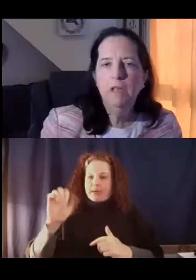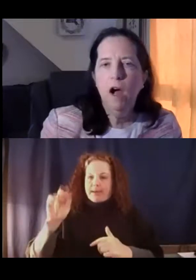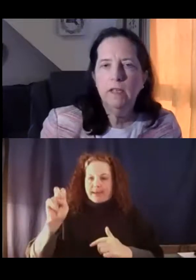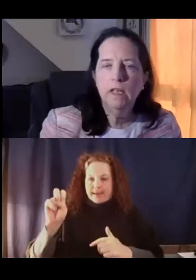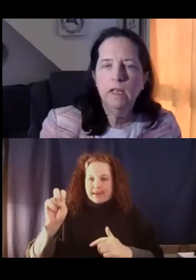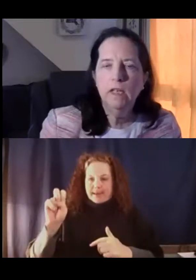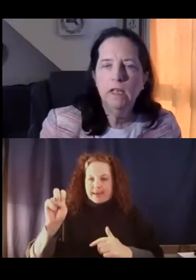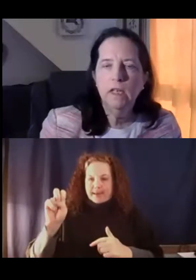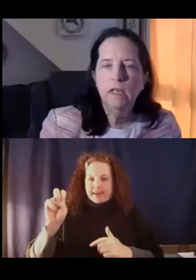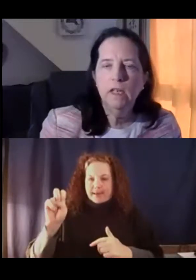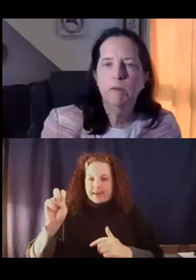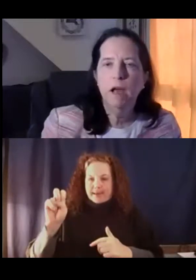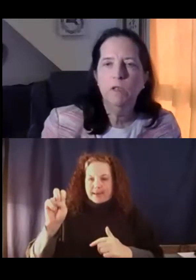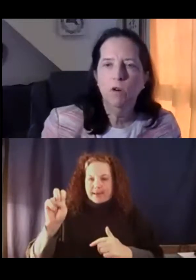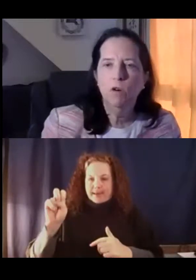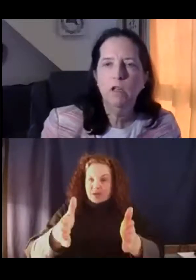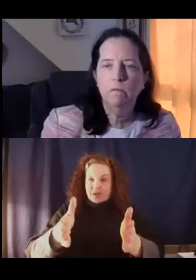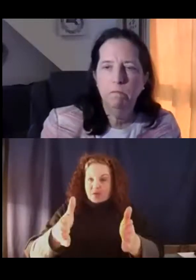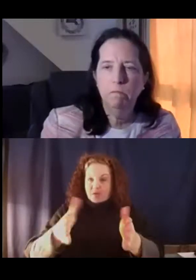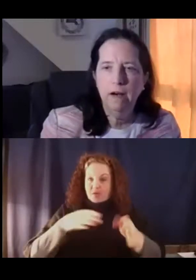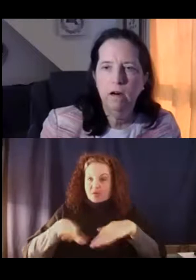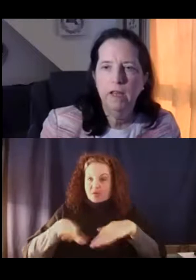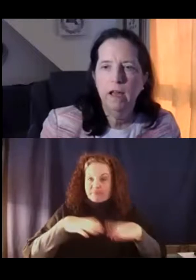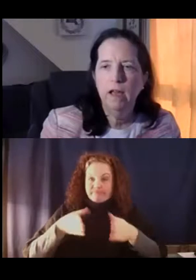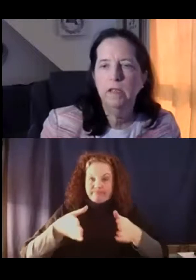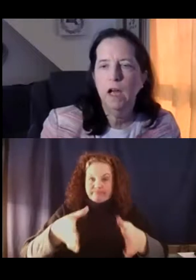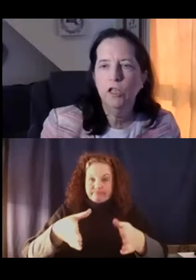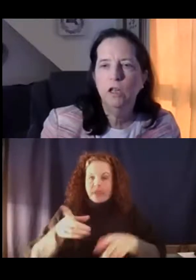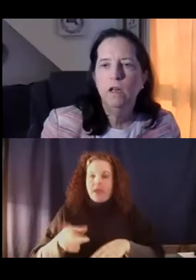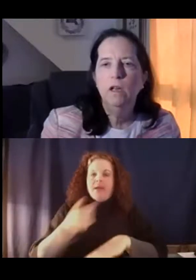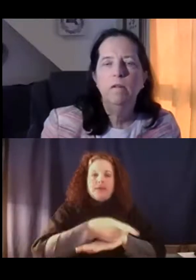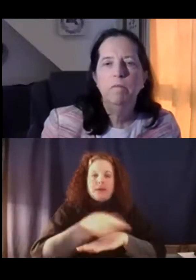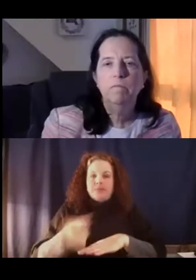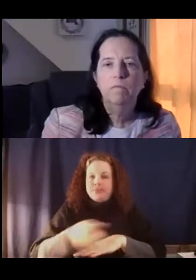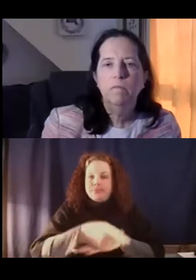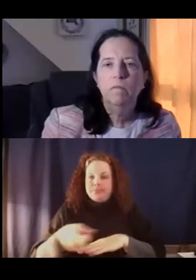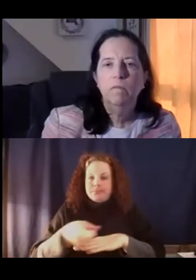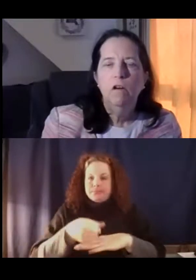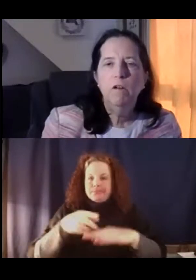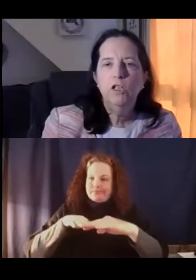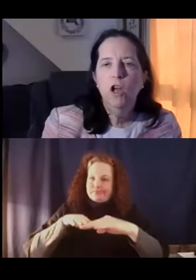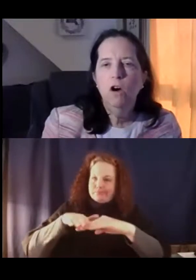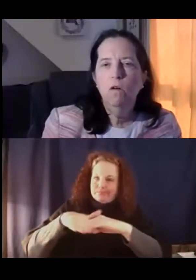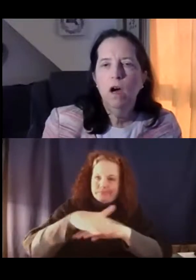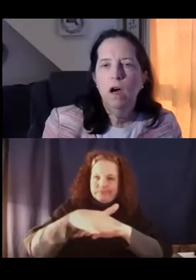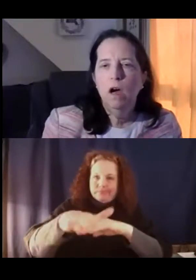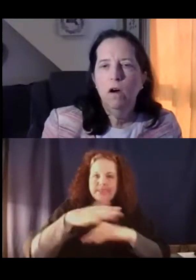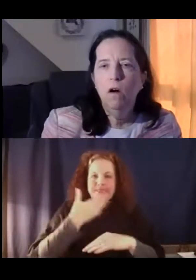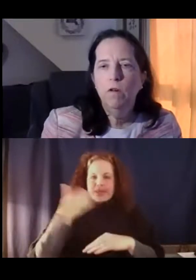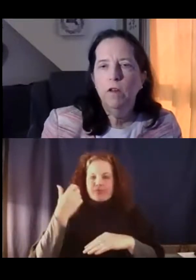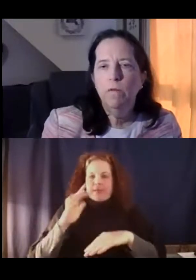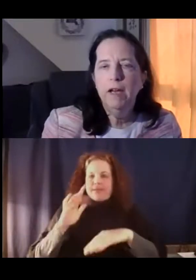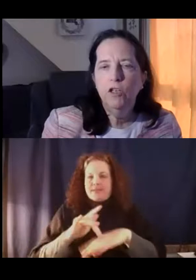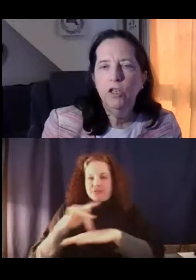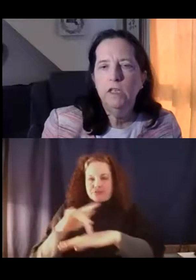Sidewalk. Constant contact sometimes works better than touch. For snow